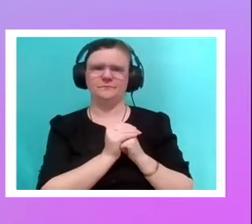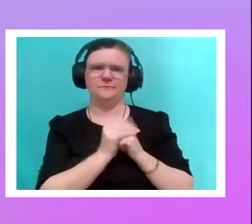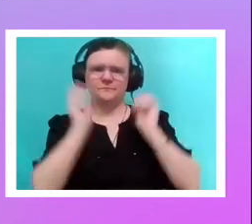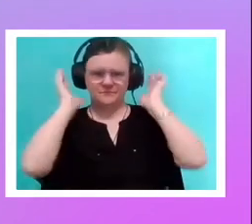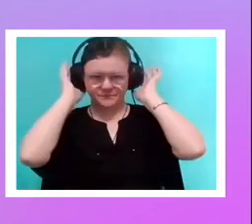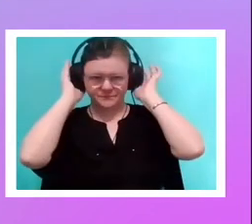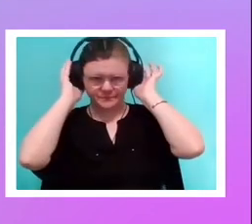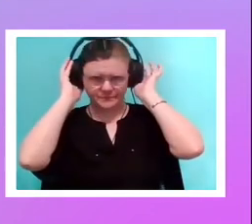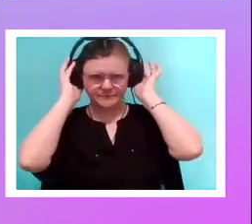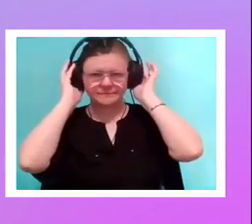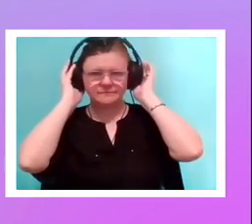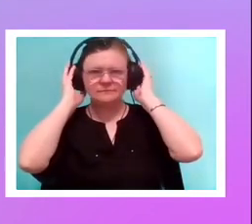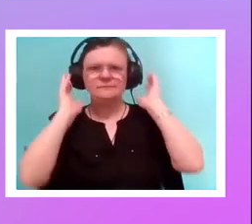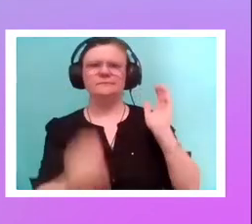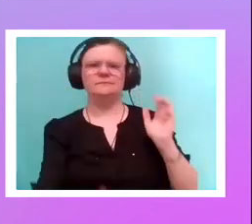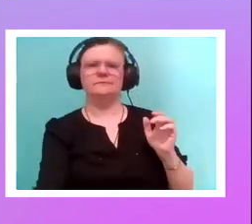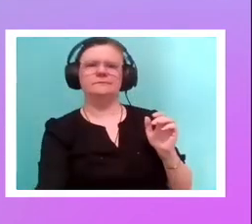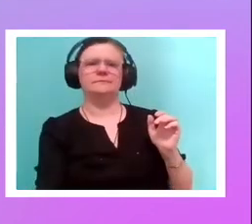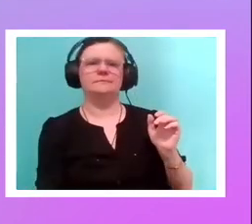accessibility.campaign.gov.uk.